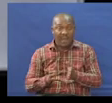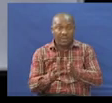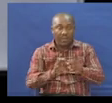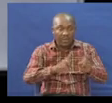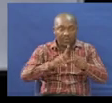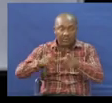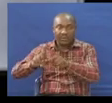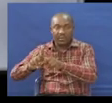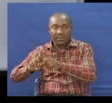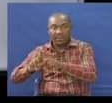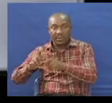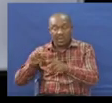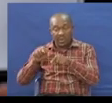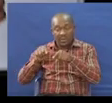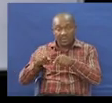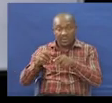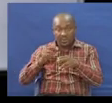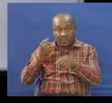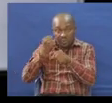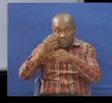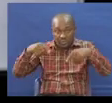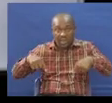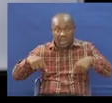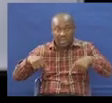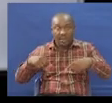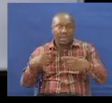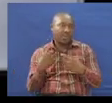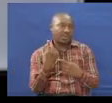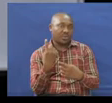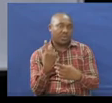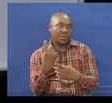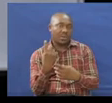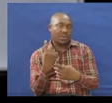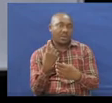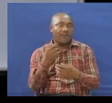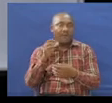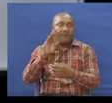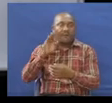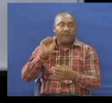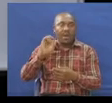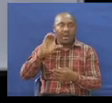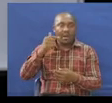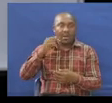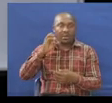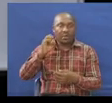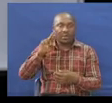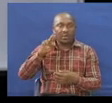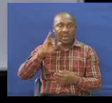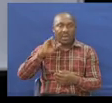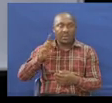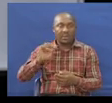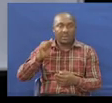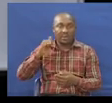different methods of solving quadratic equations. What we have seen today here, it's only factorization. But there is others,